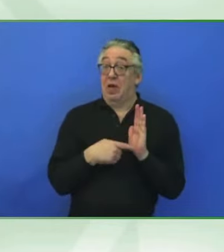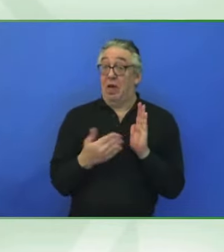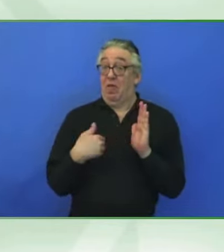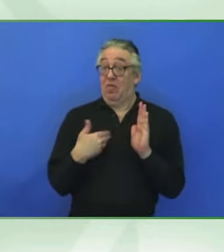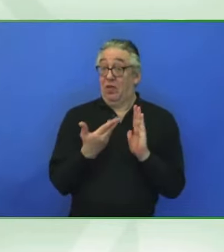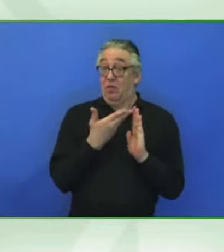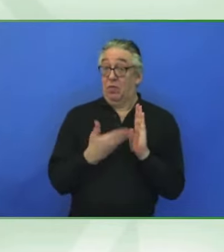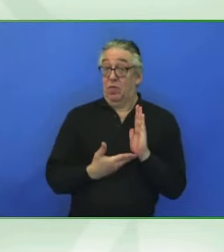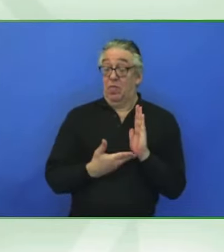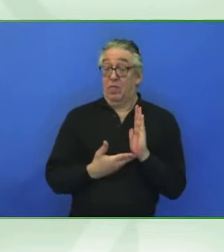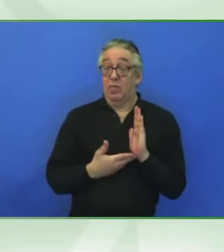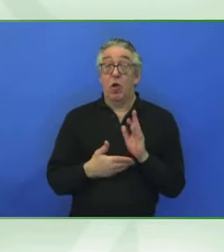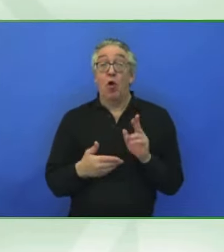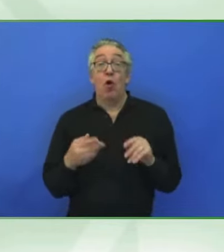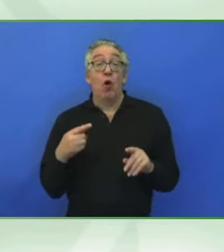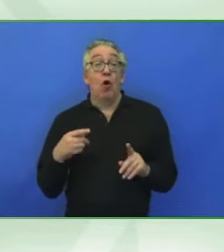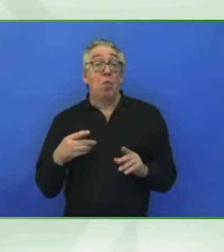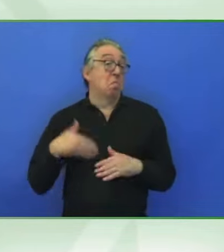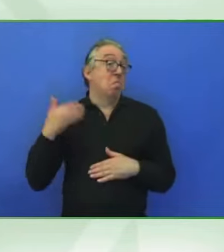regular controls, and